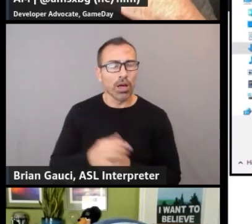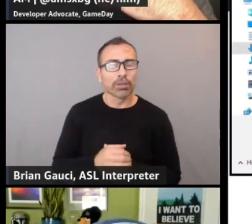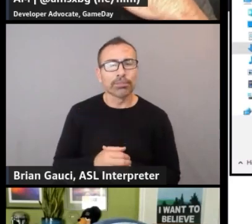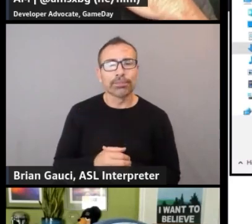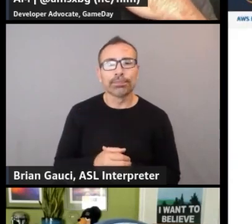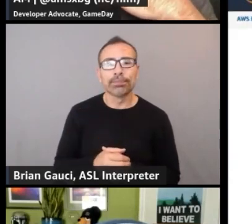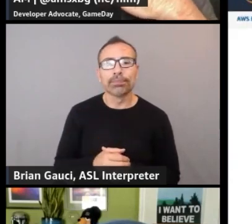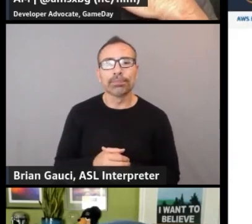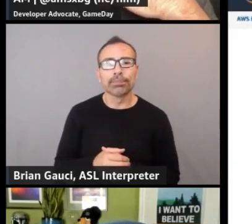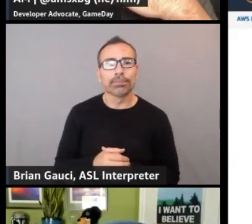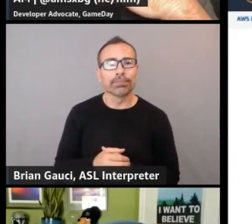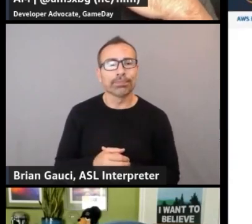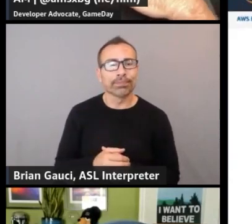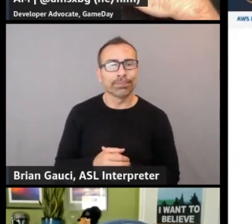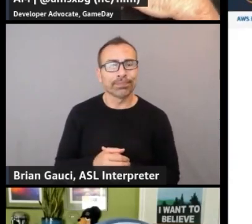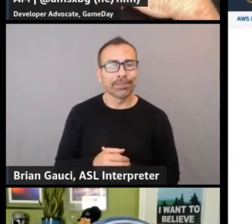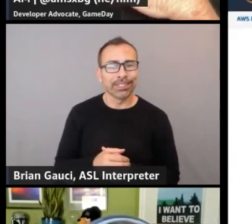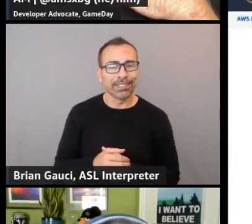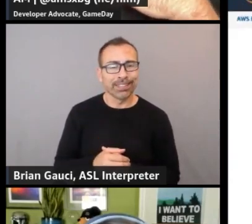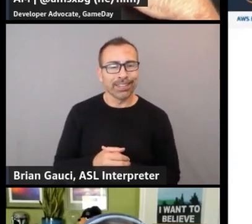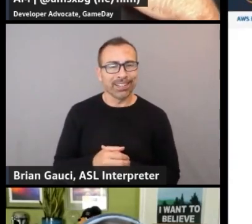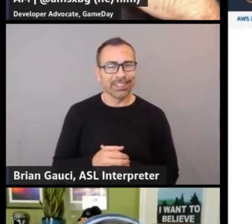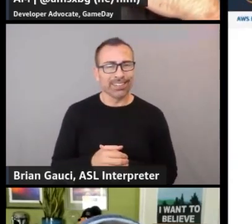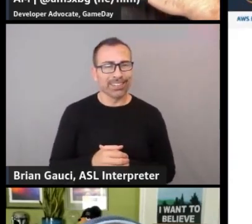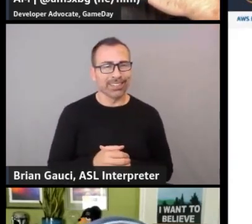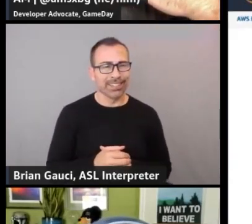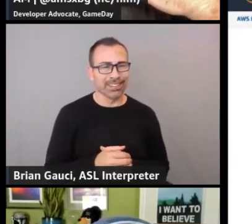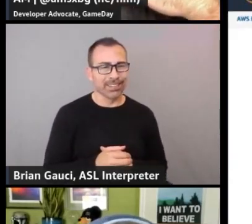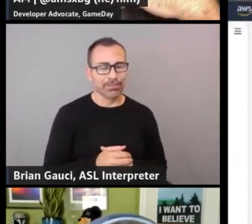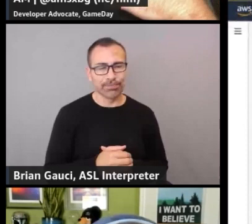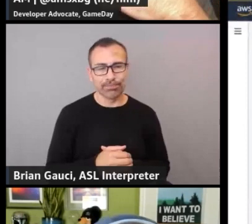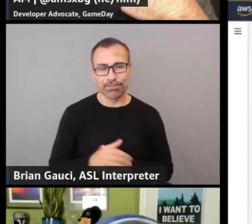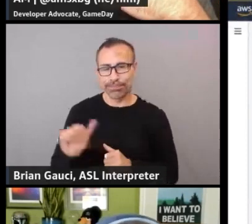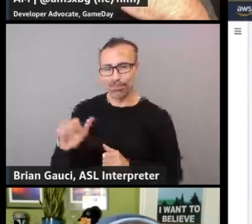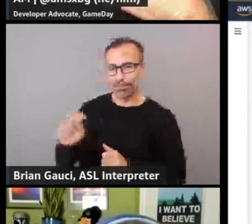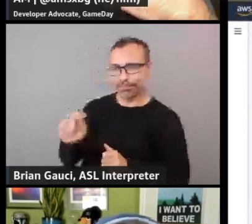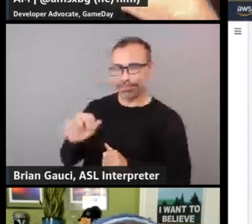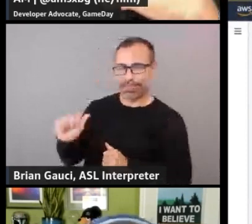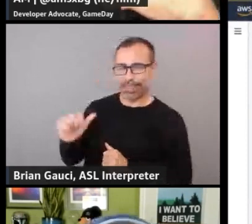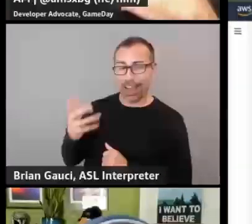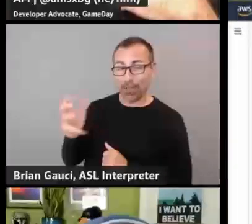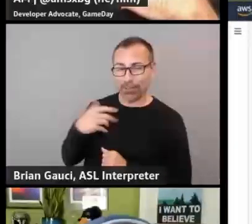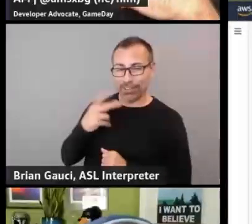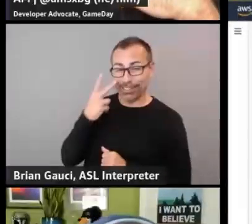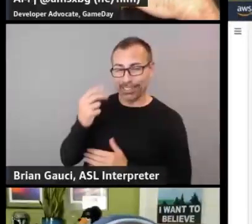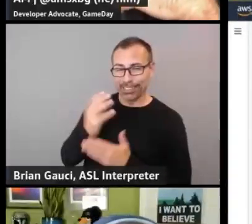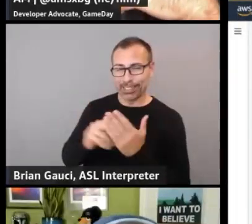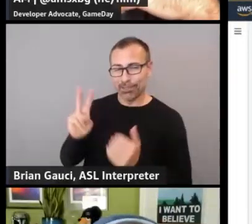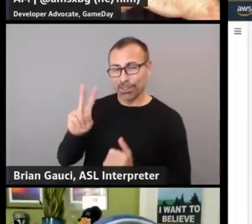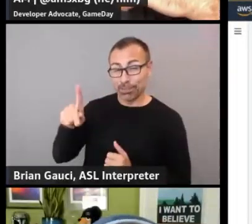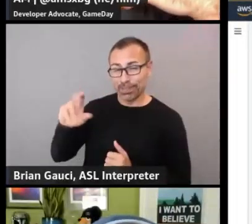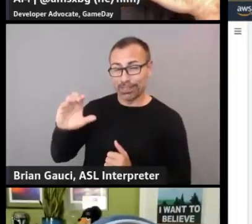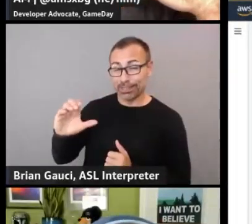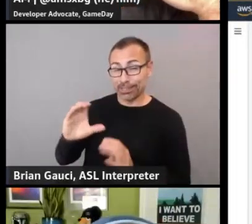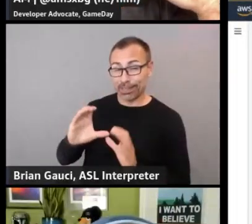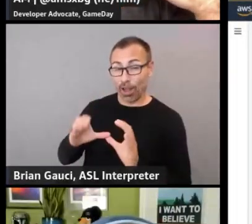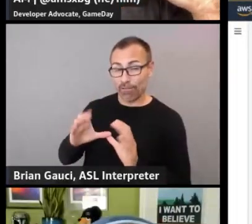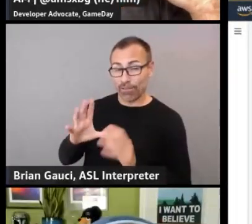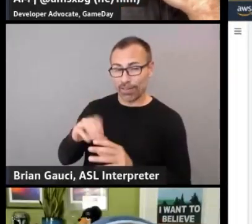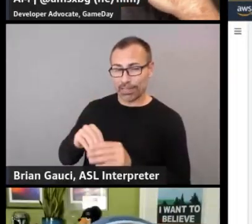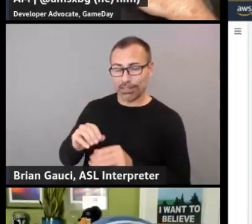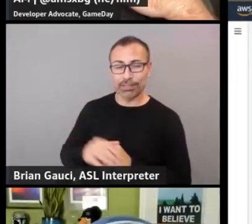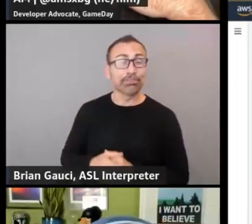I'm already seeing some VPC config in there. Yep, there's a bit of that stuff, and that's a good call out.